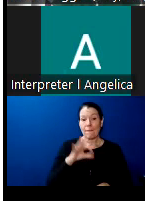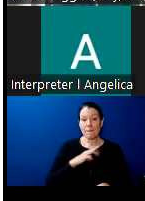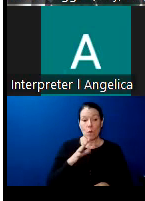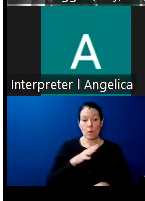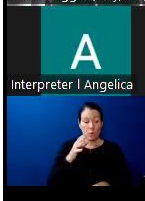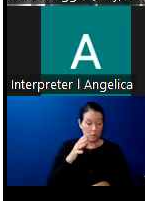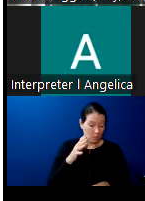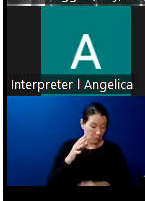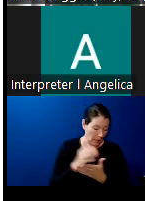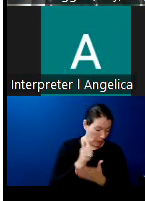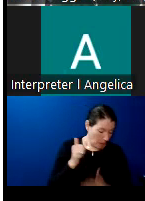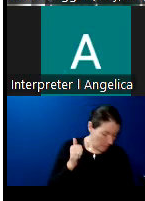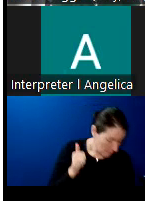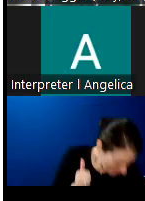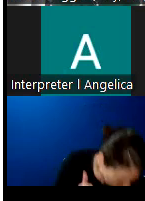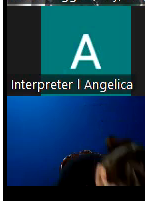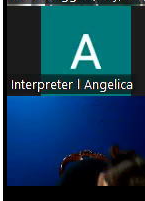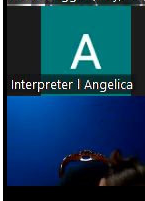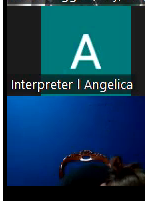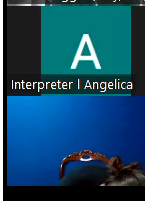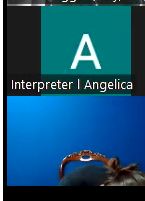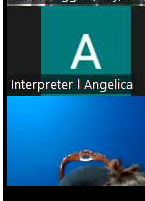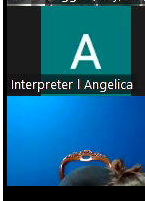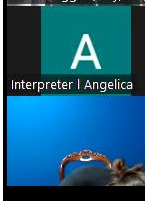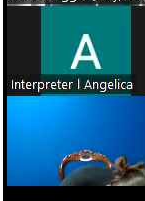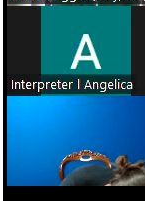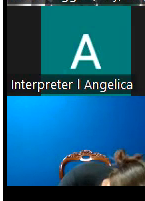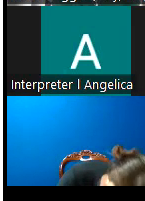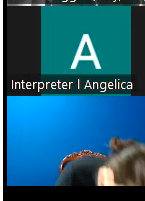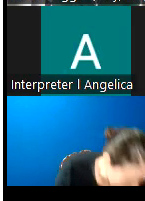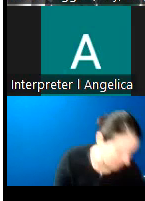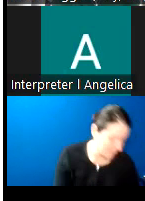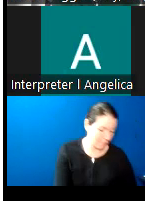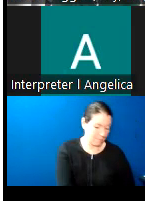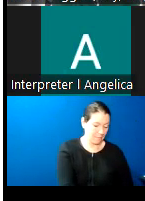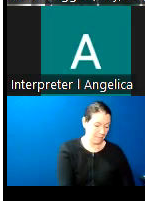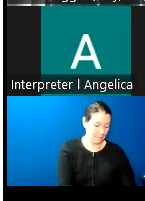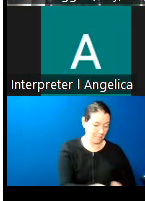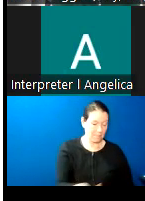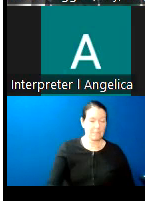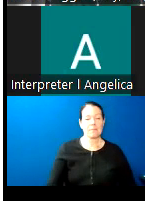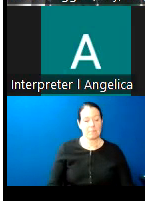sources of income, strengths that might help build resources.